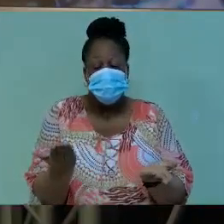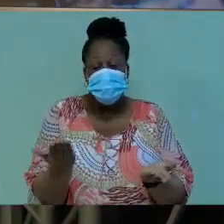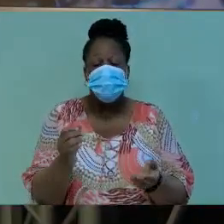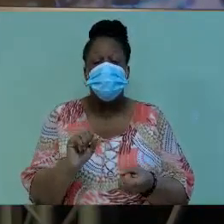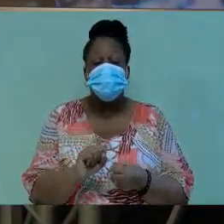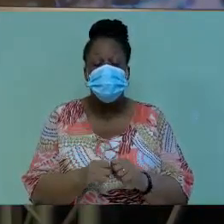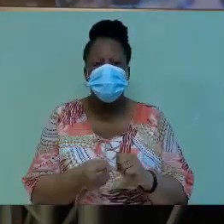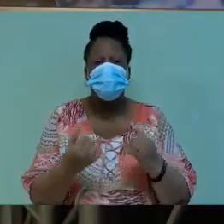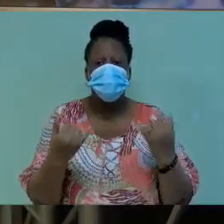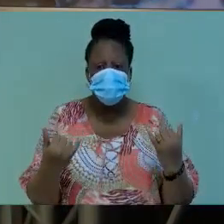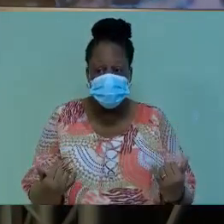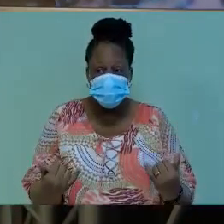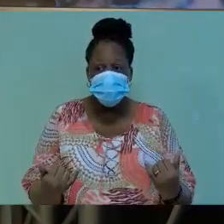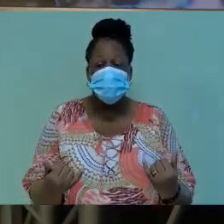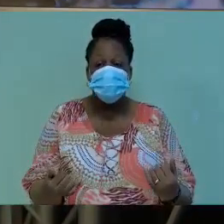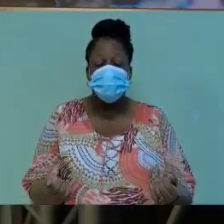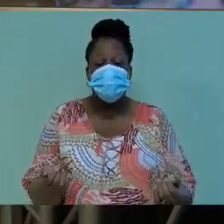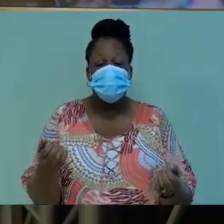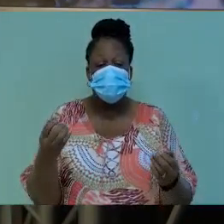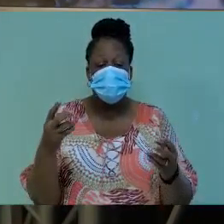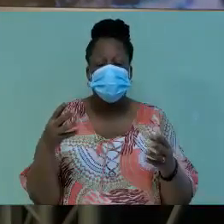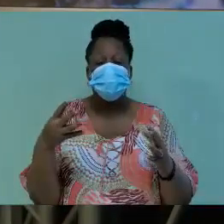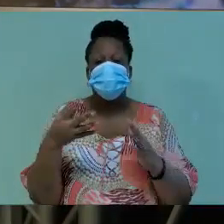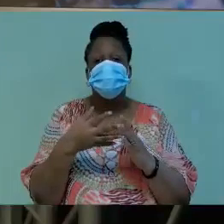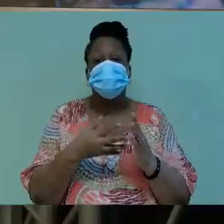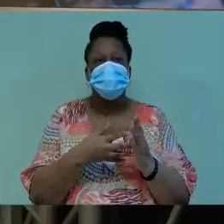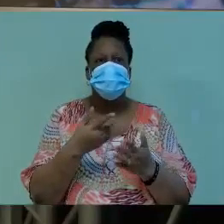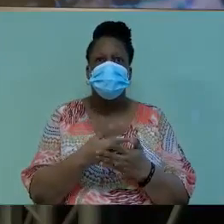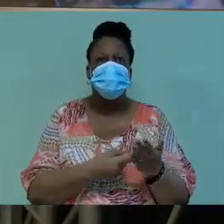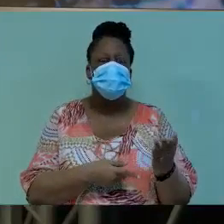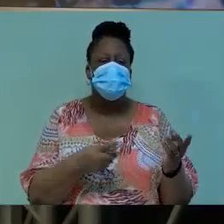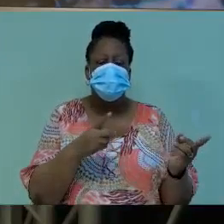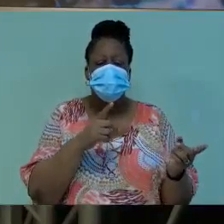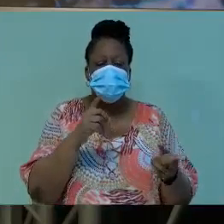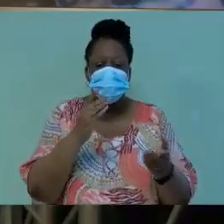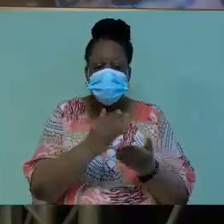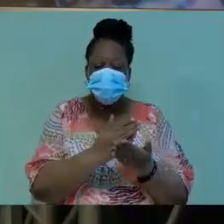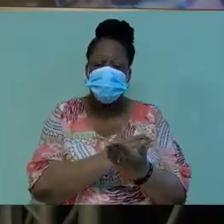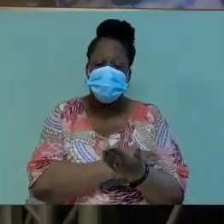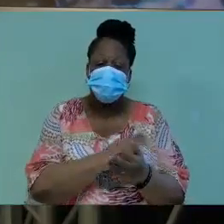opportunity to test the veracity and resilience of our business plan.